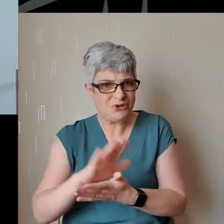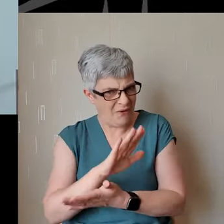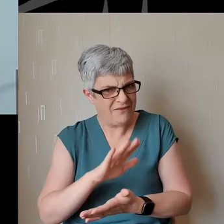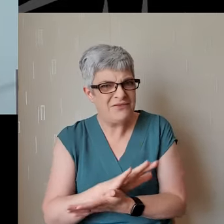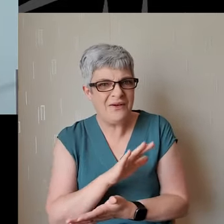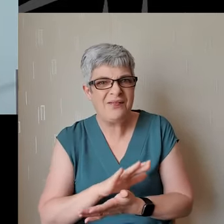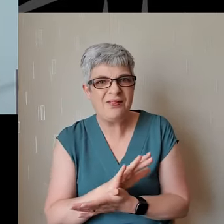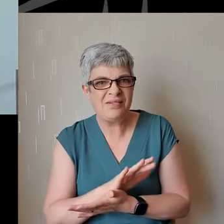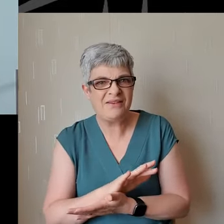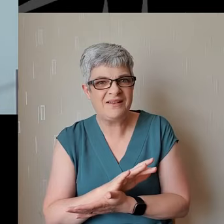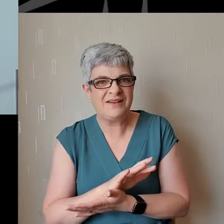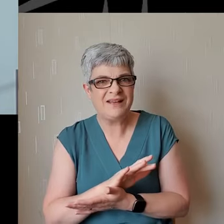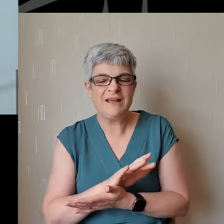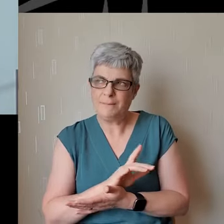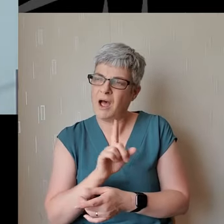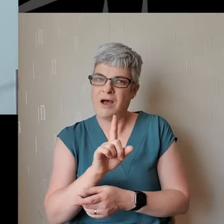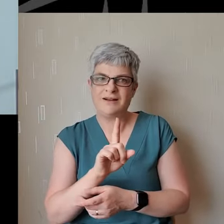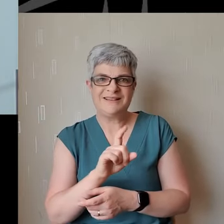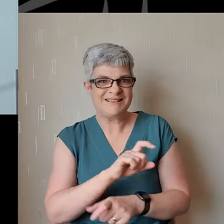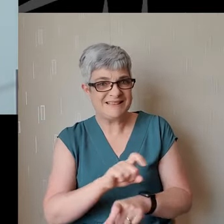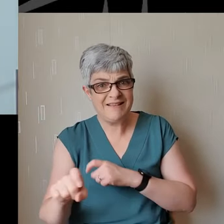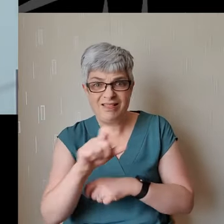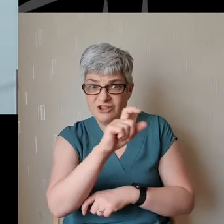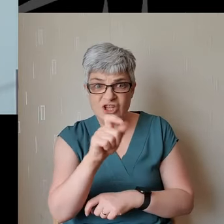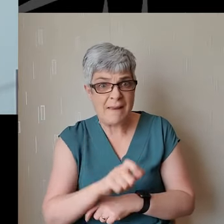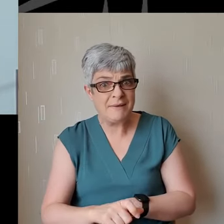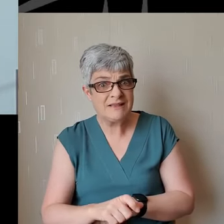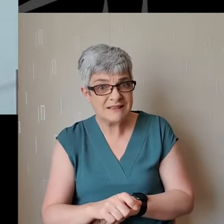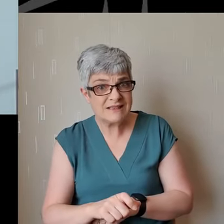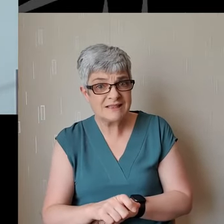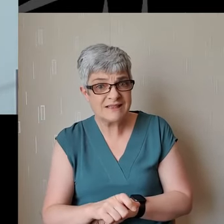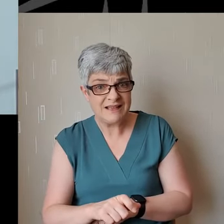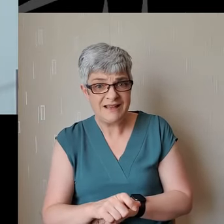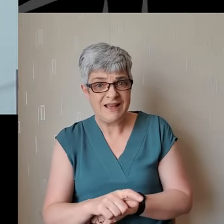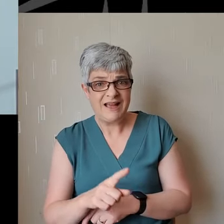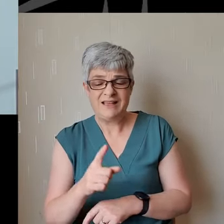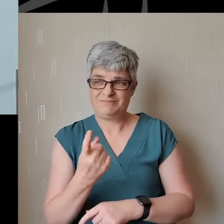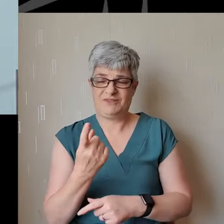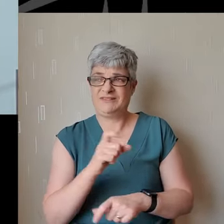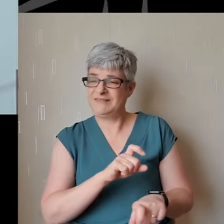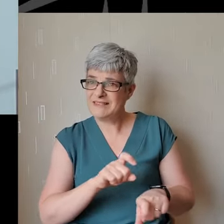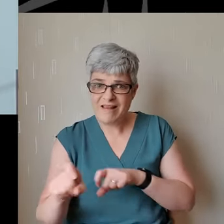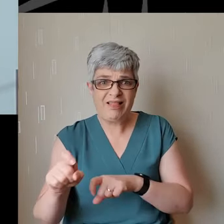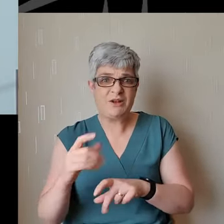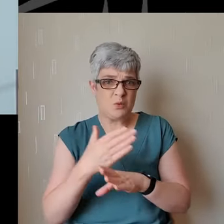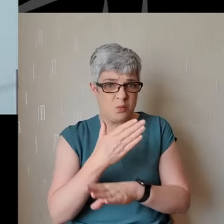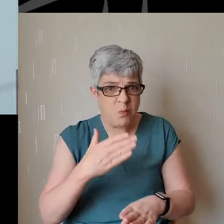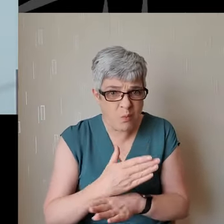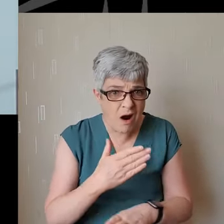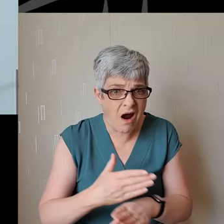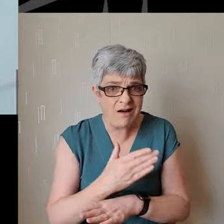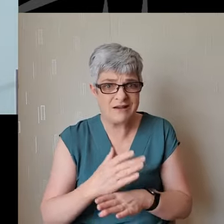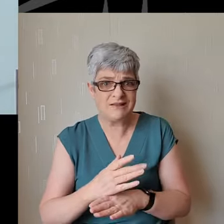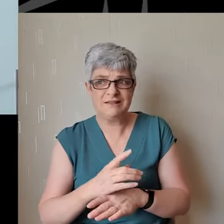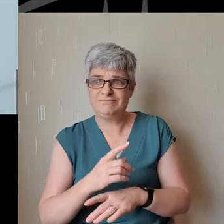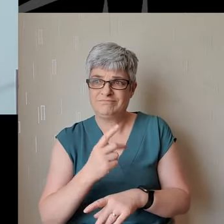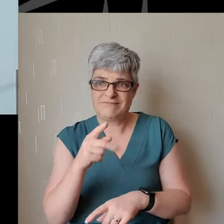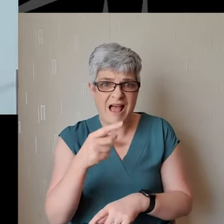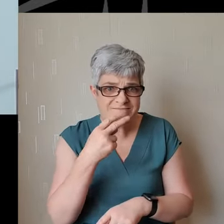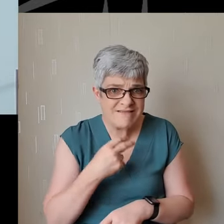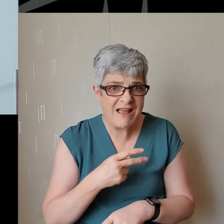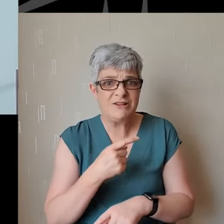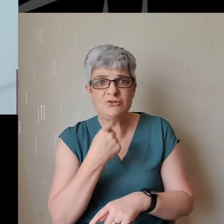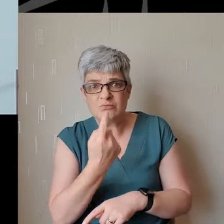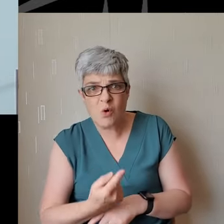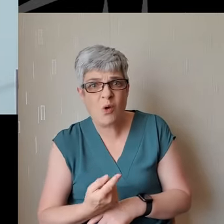joyful. Aye, but they were still shepherds. They still had the rest of the night's work to do and tomorrow's work. It wasn't joy